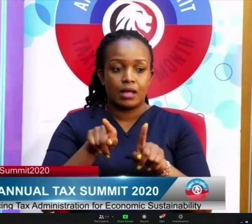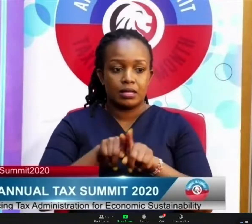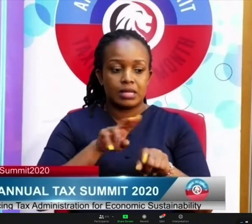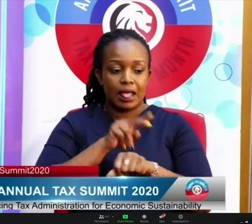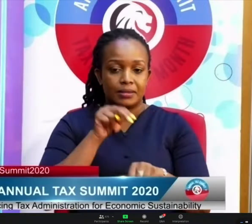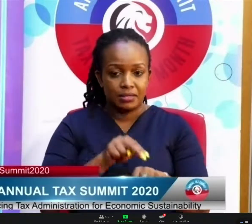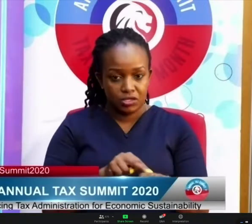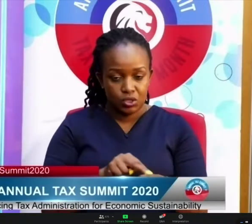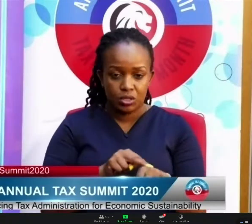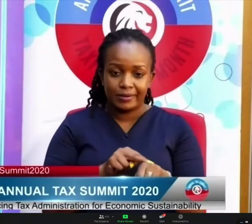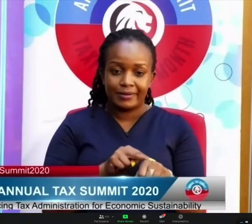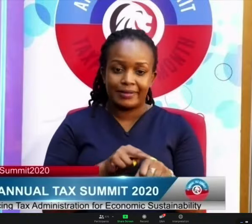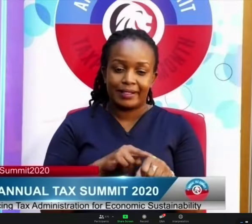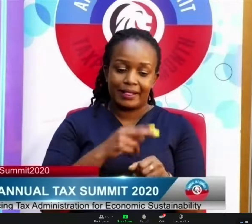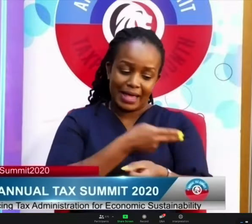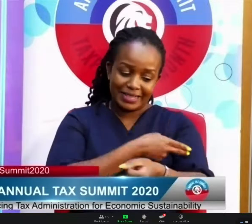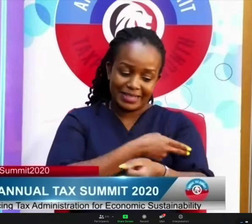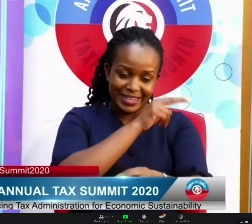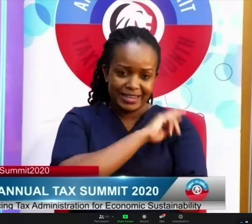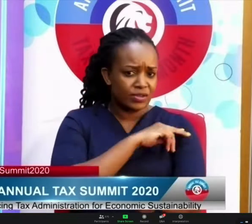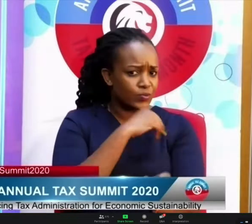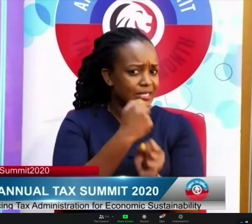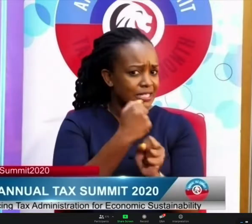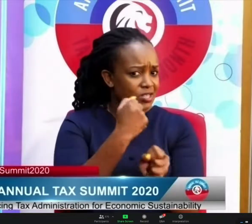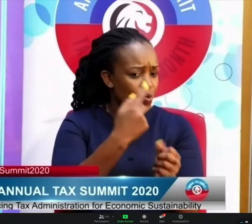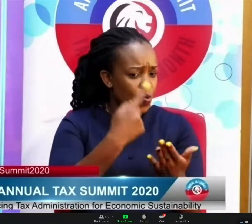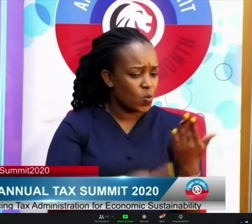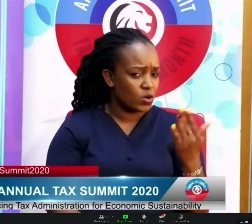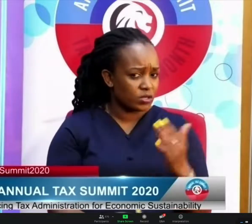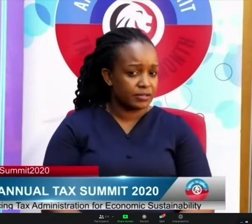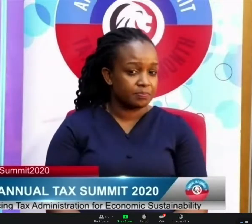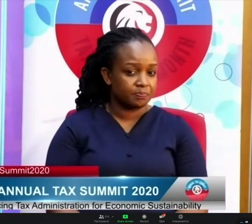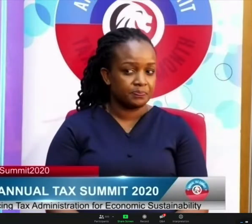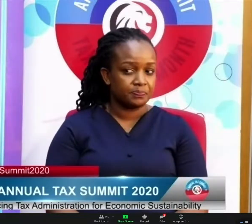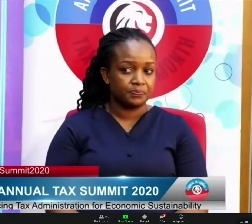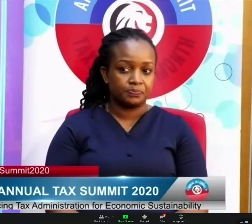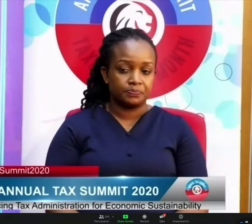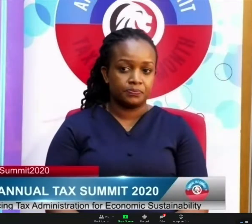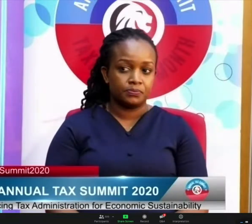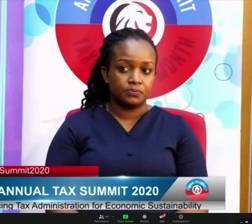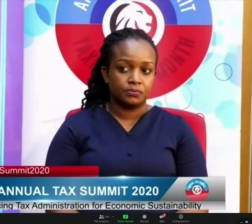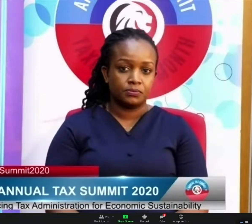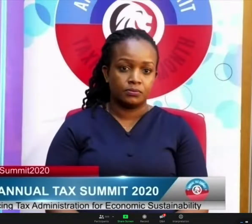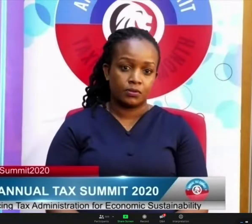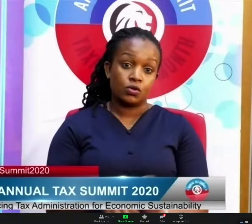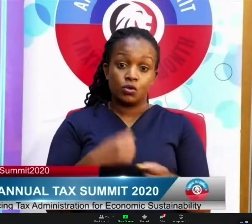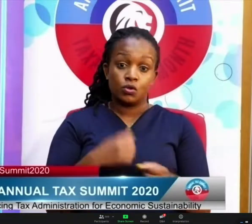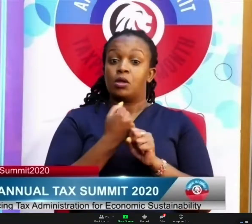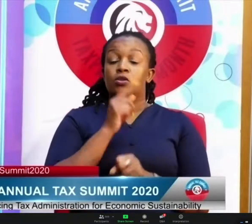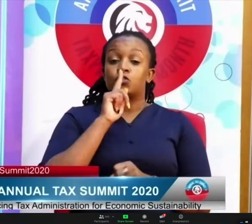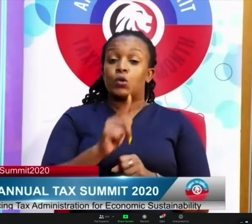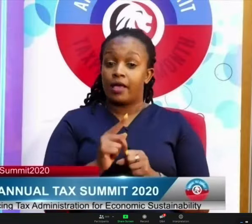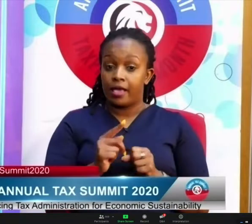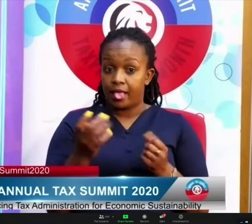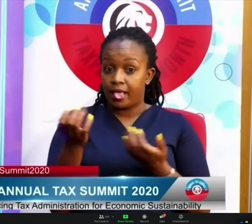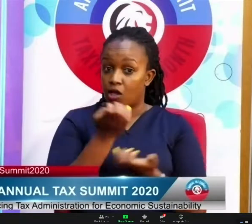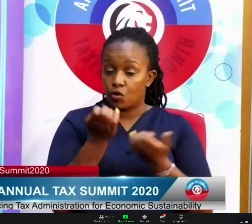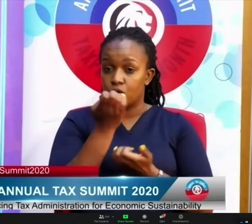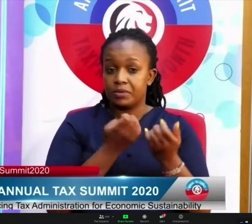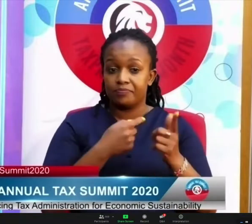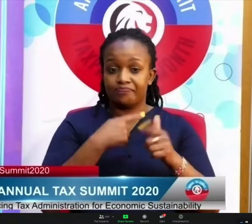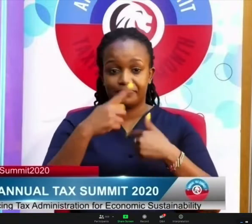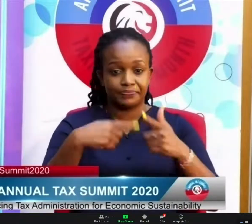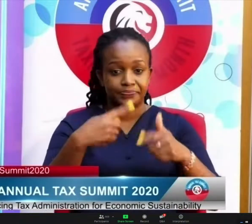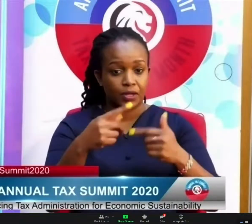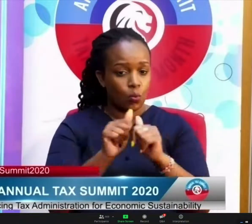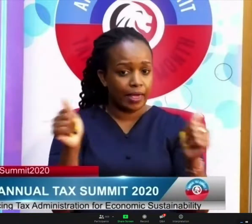do with a view to getting the economy running and as tax authority for us